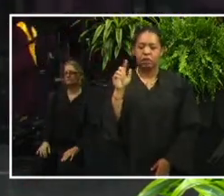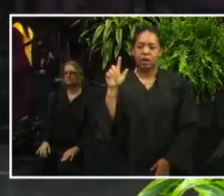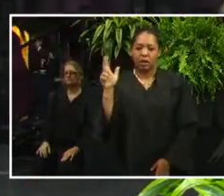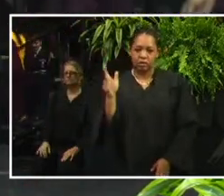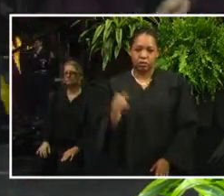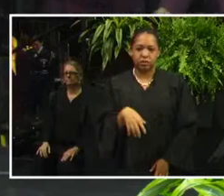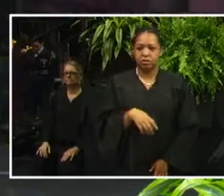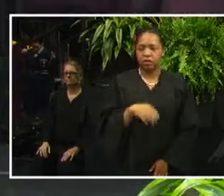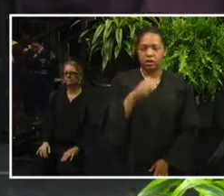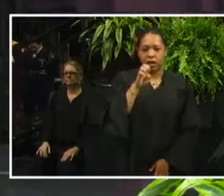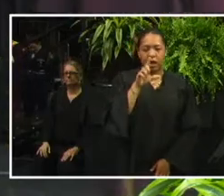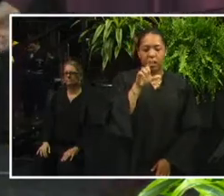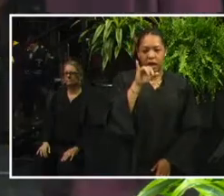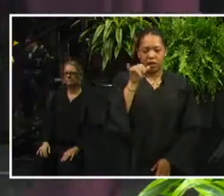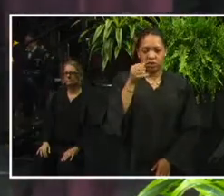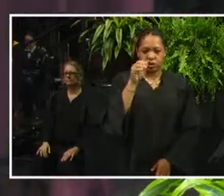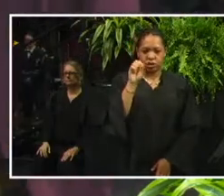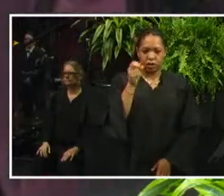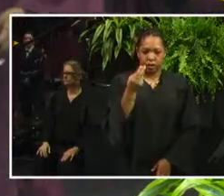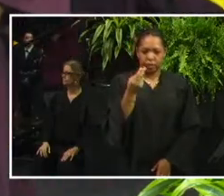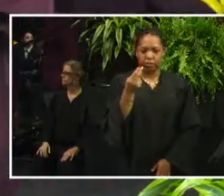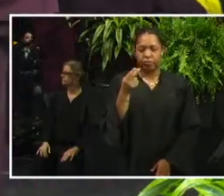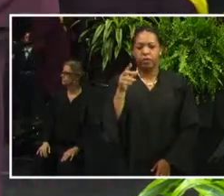Elijah Andrew Lawton.